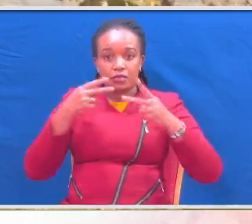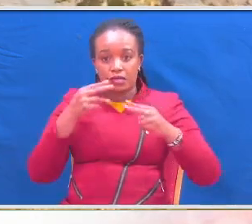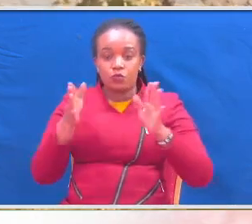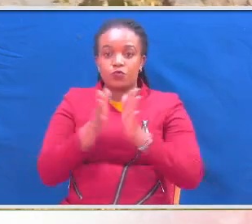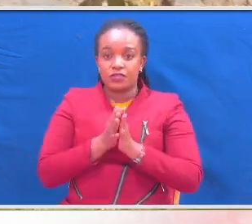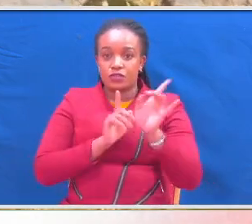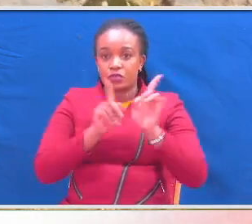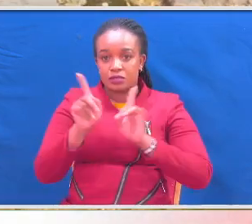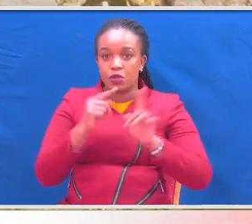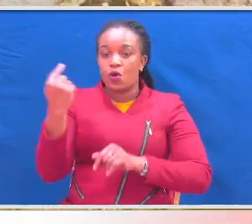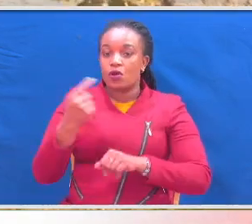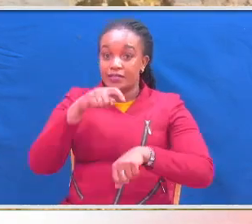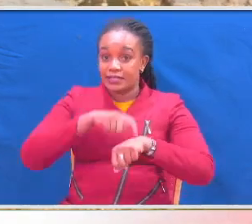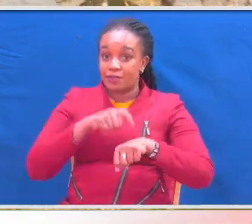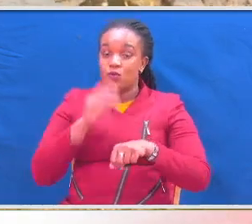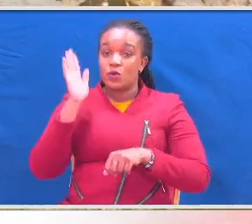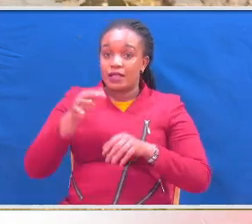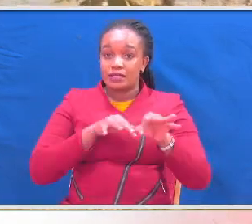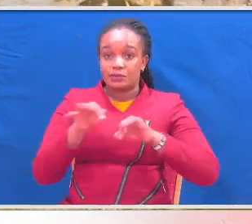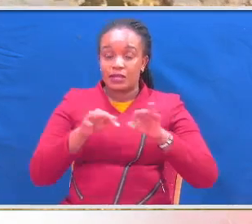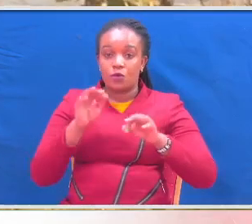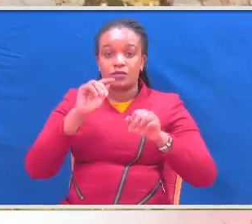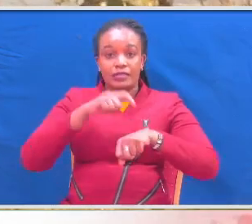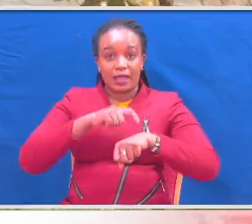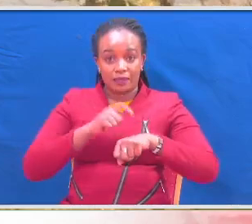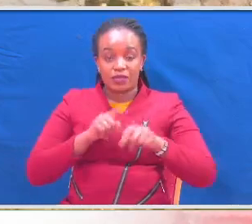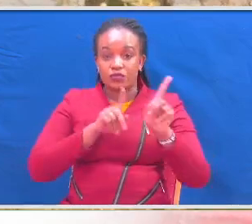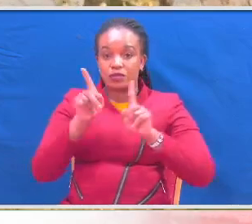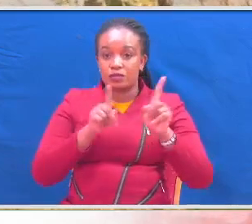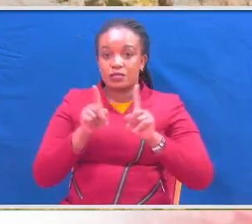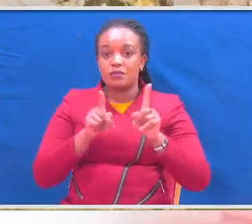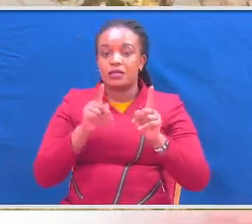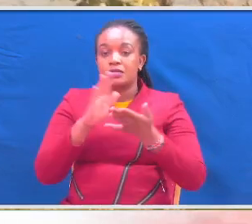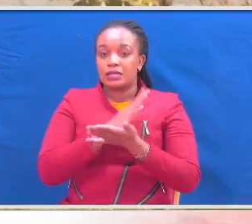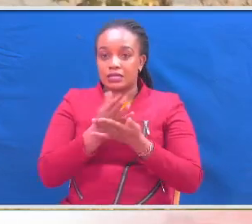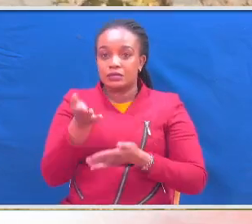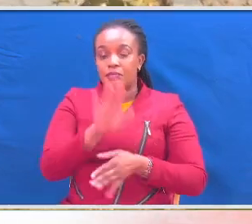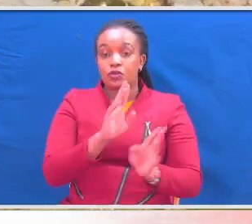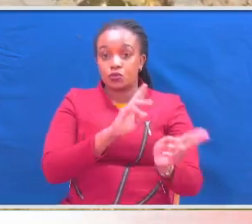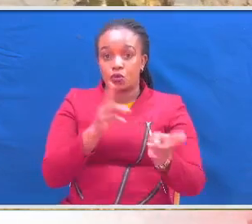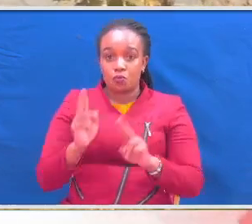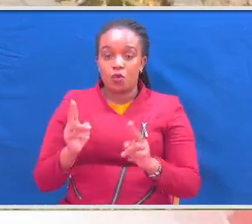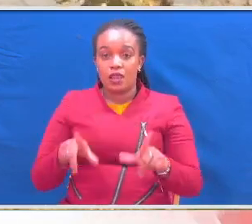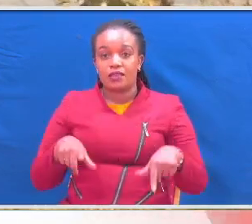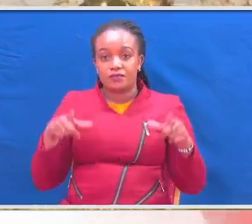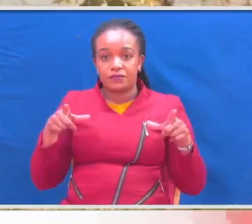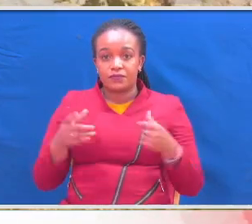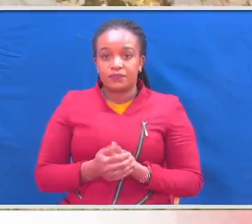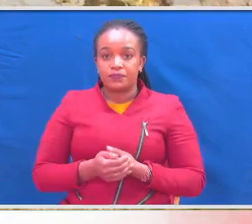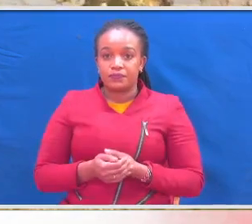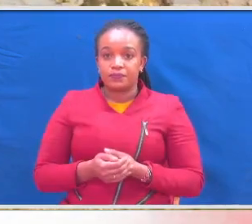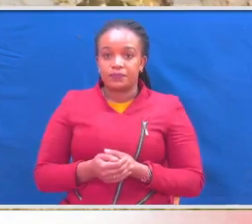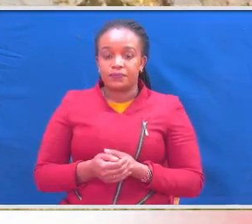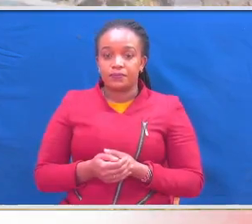tourism, only time will tell once the tourism sector is fully back on its feet. Patronila Goren for TV 47